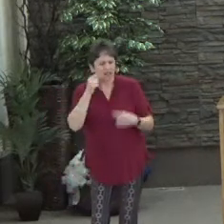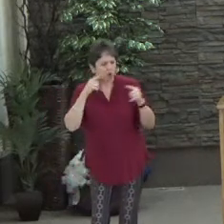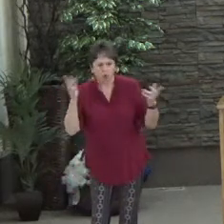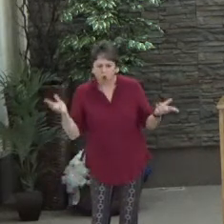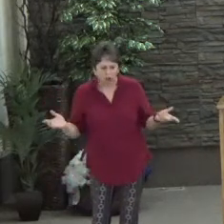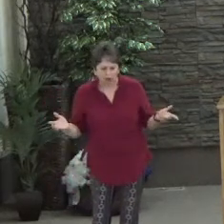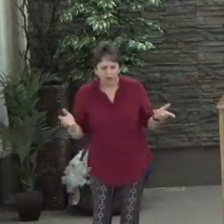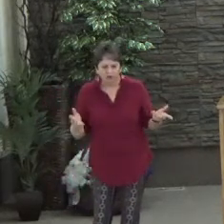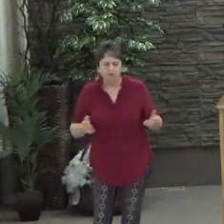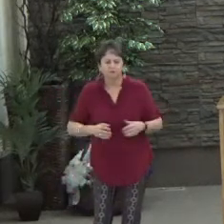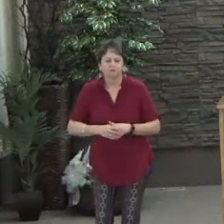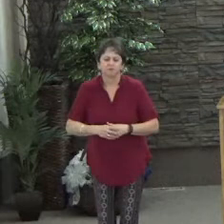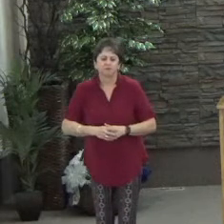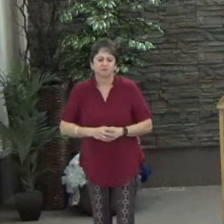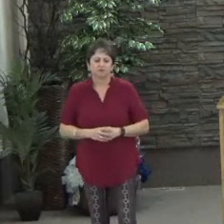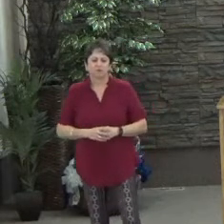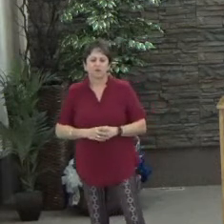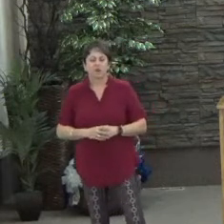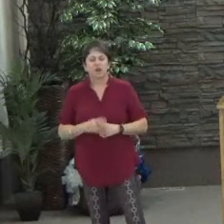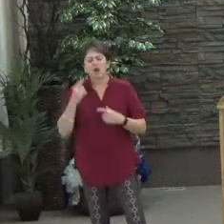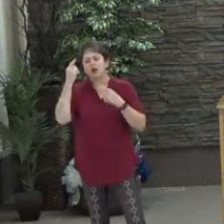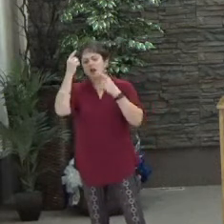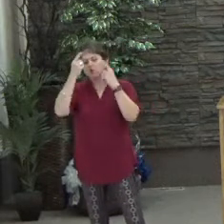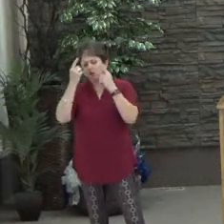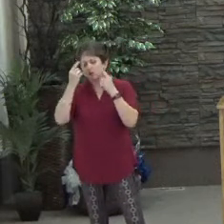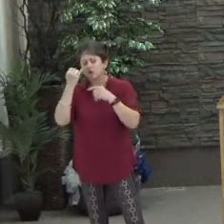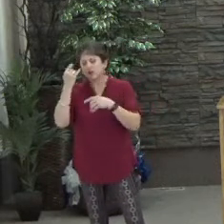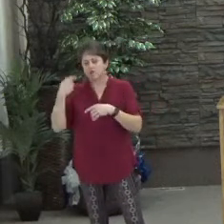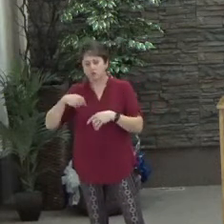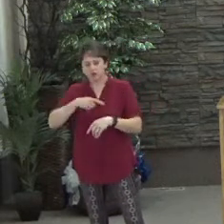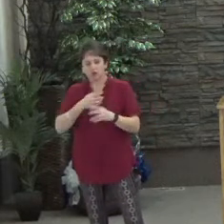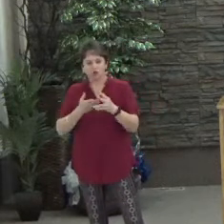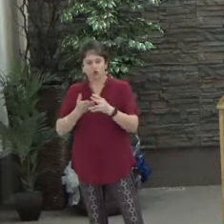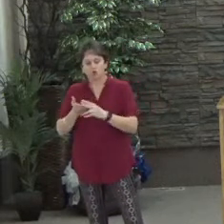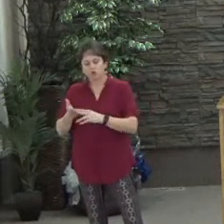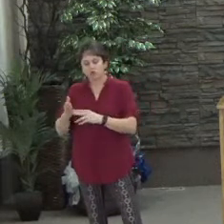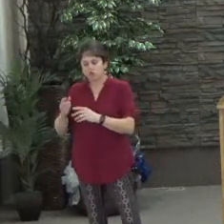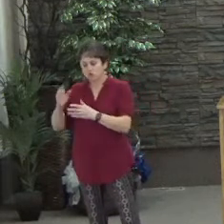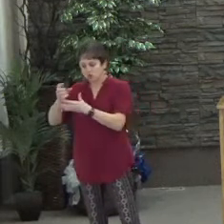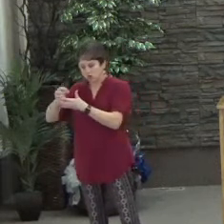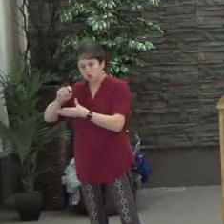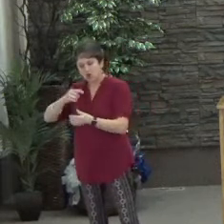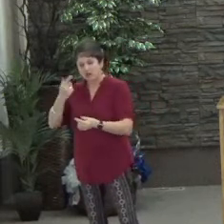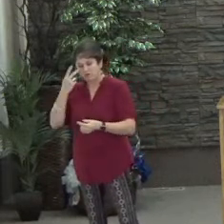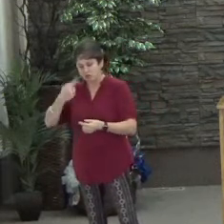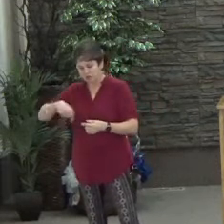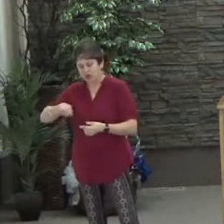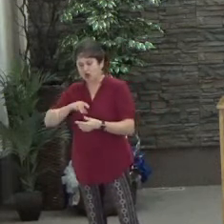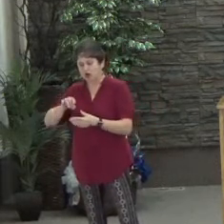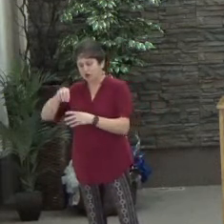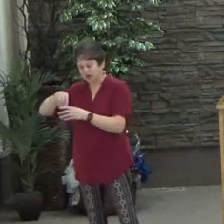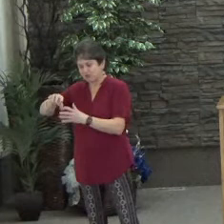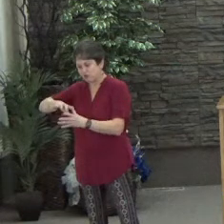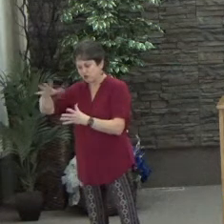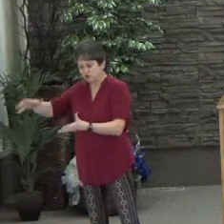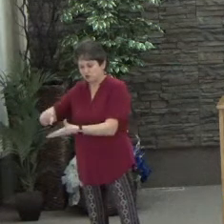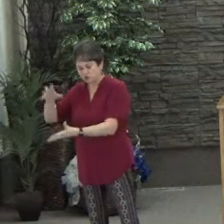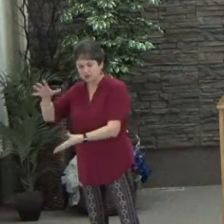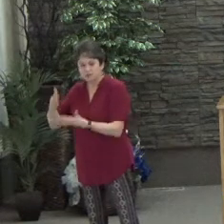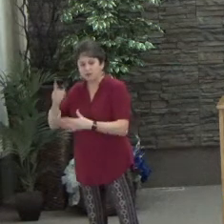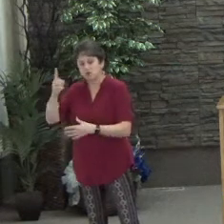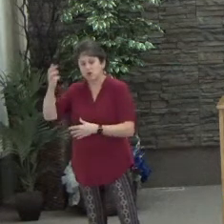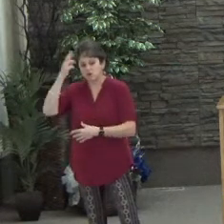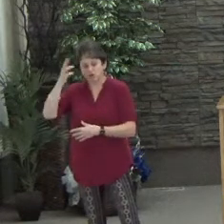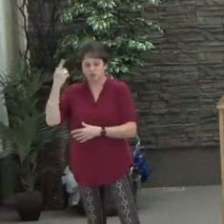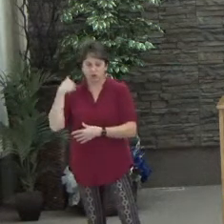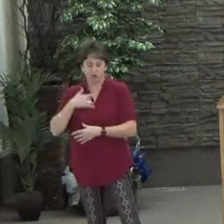thought. I wonder, when we're going through the trash, through the dump, maybe one reason that